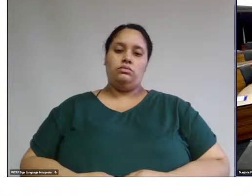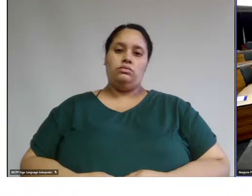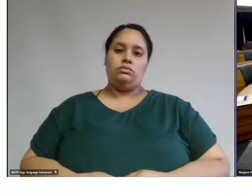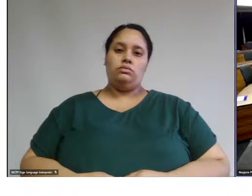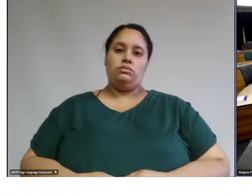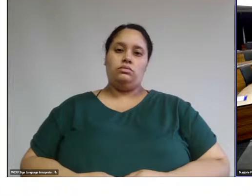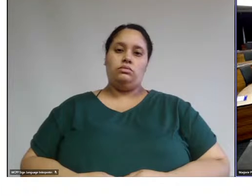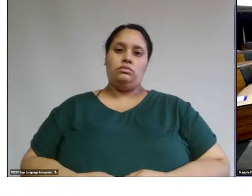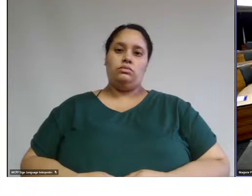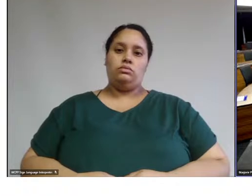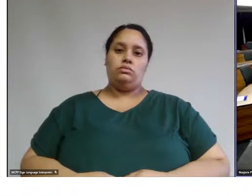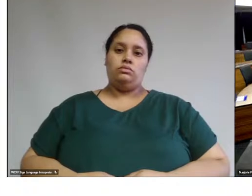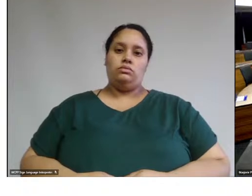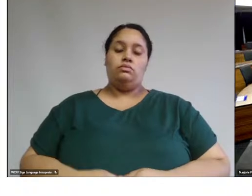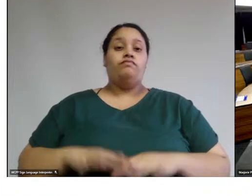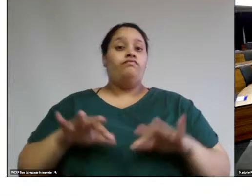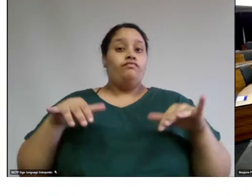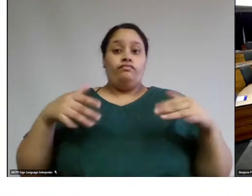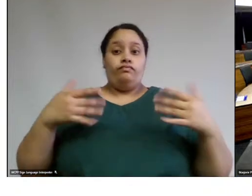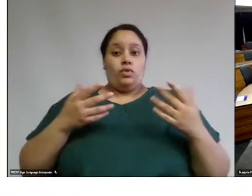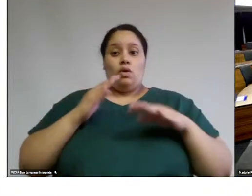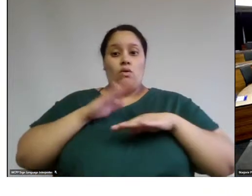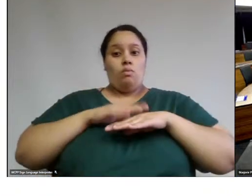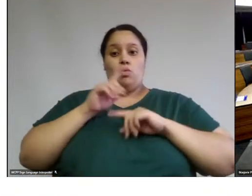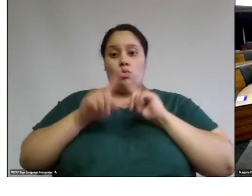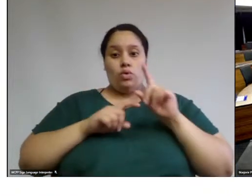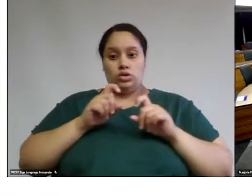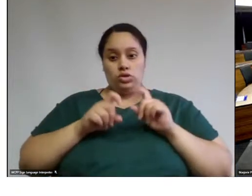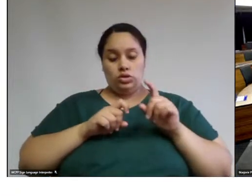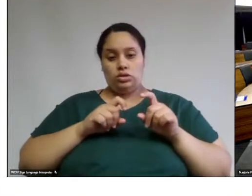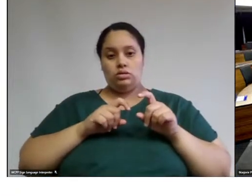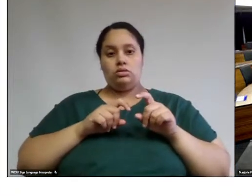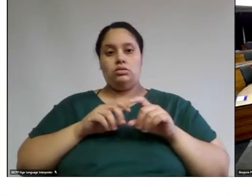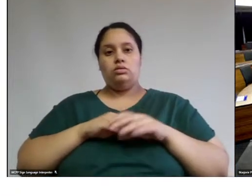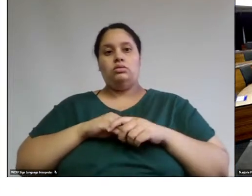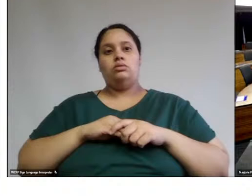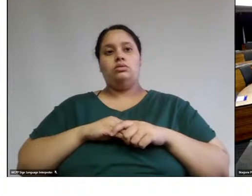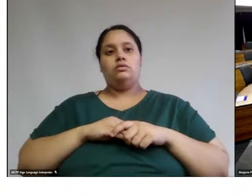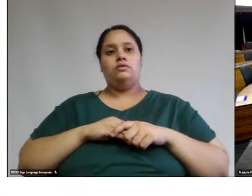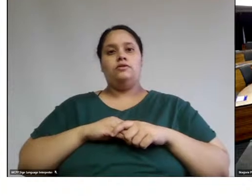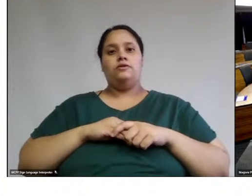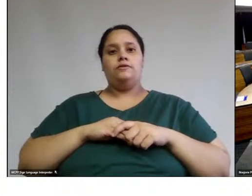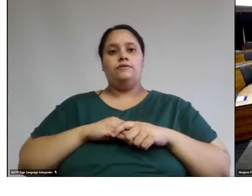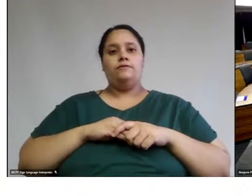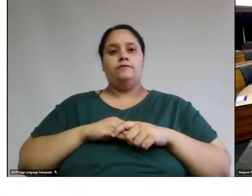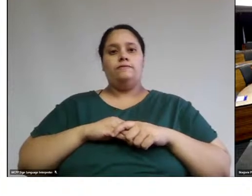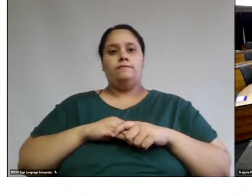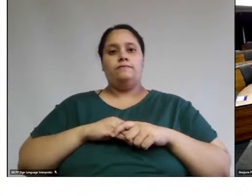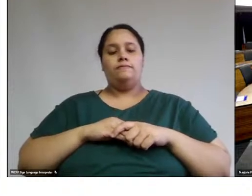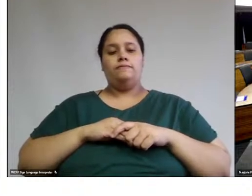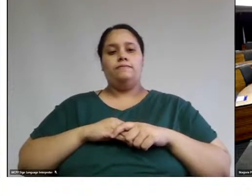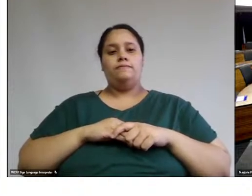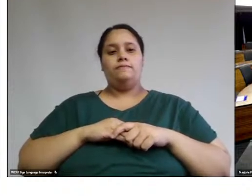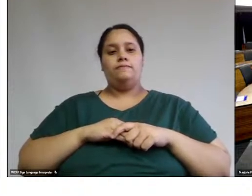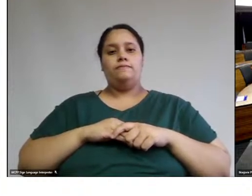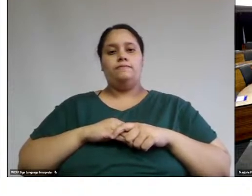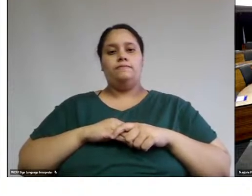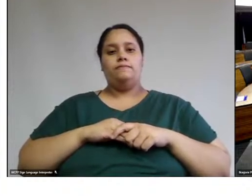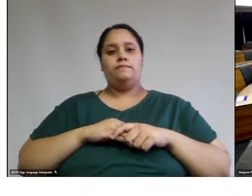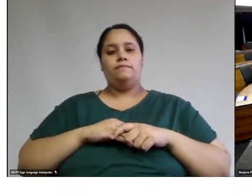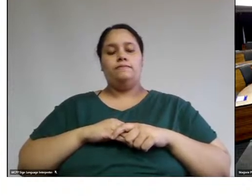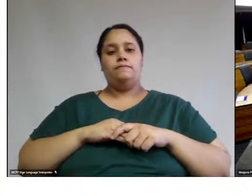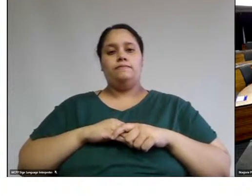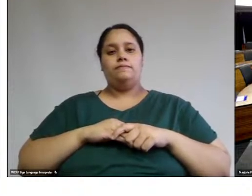In the absence of further questions, honorable members, can I ask, may I